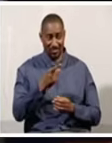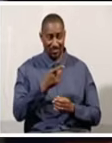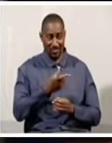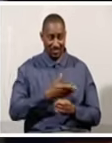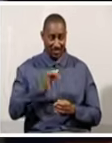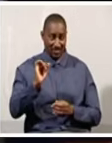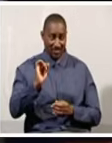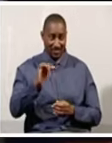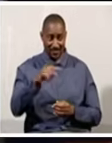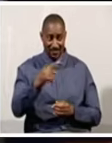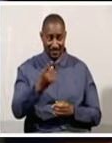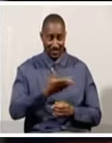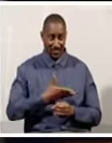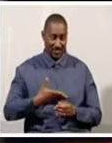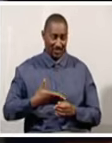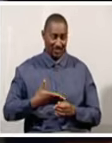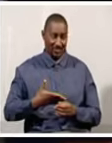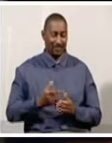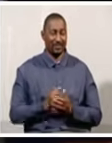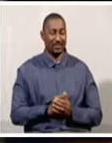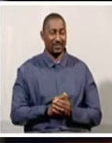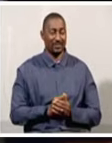former first lady. It's heartbreaking.